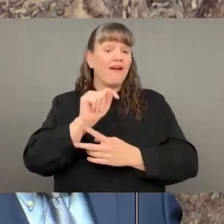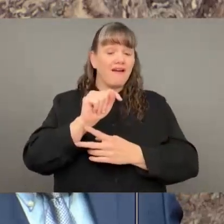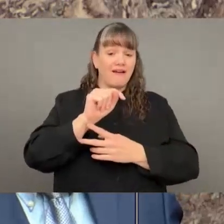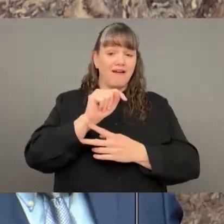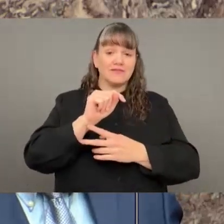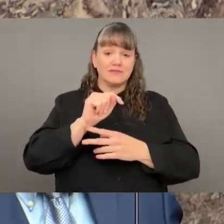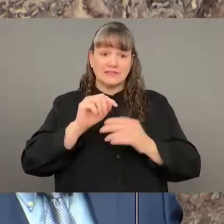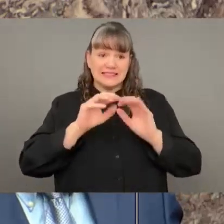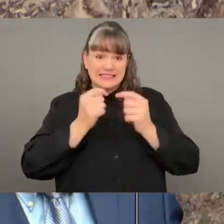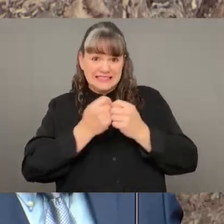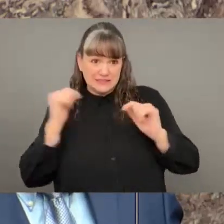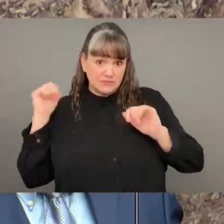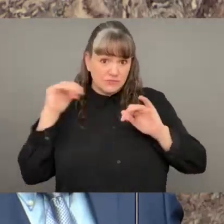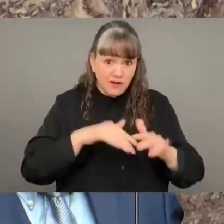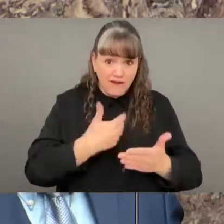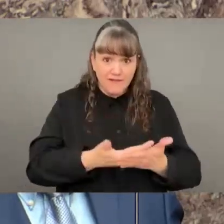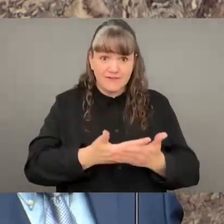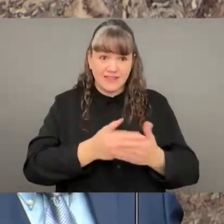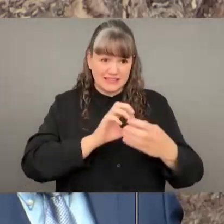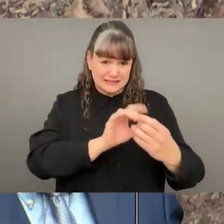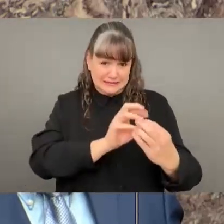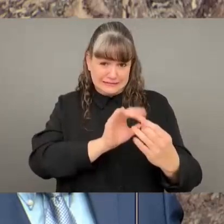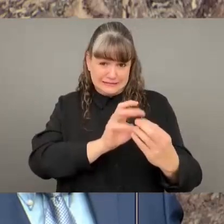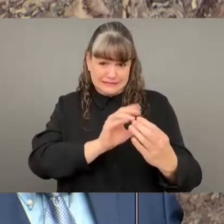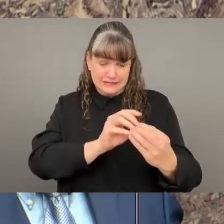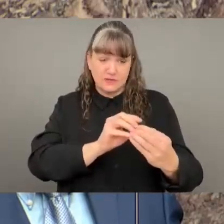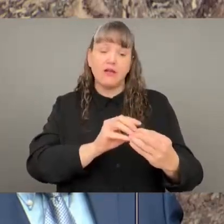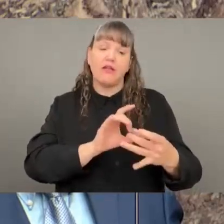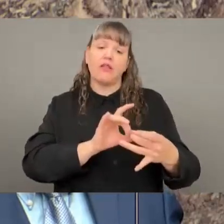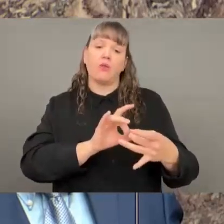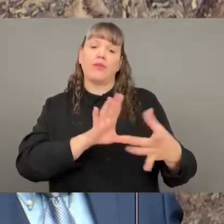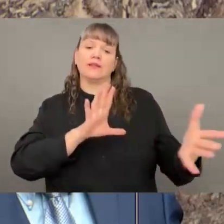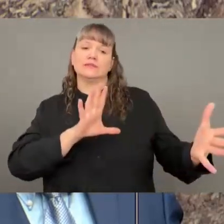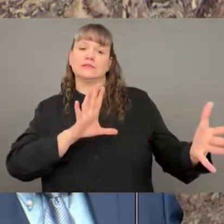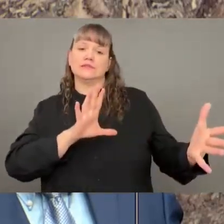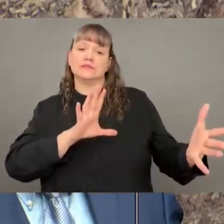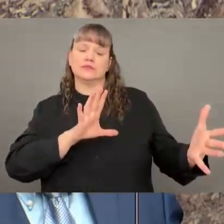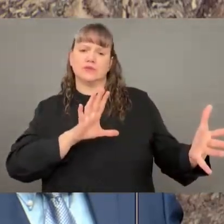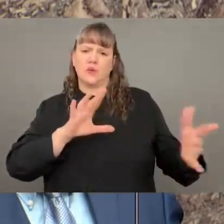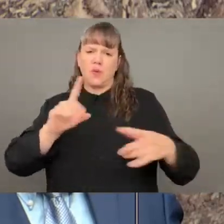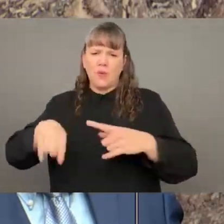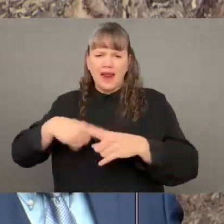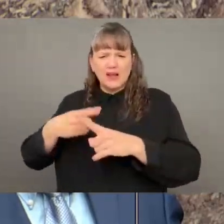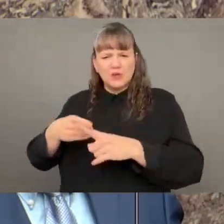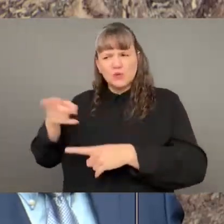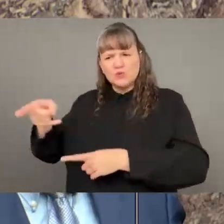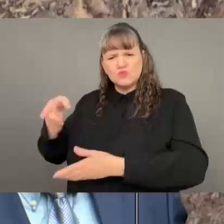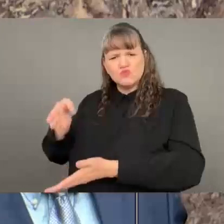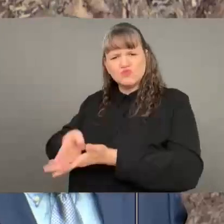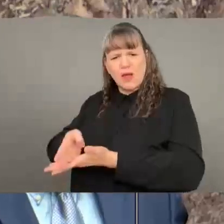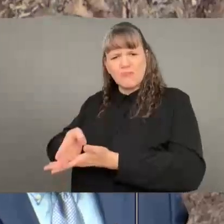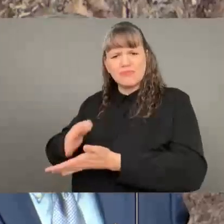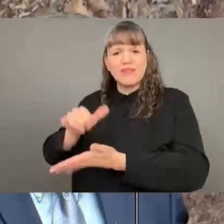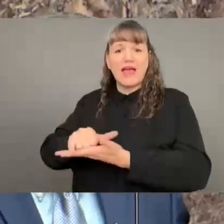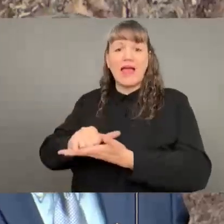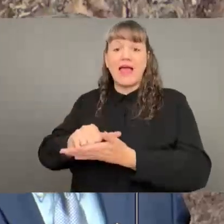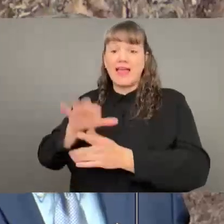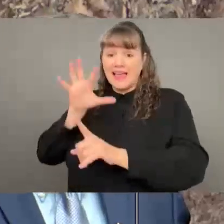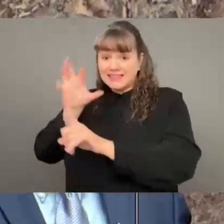will this government end its disastrous catch and release policies and start protecting innocent people in our communities?